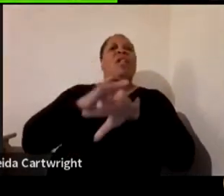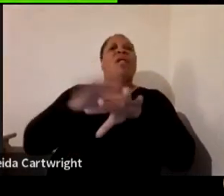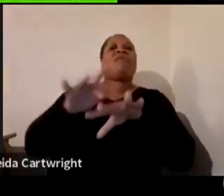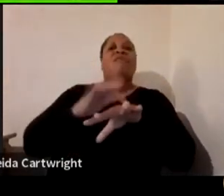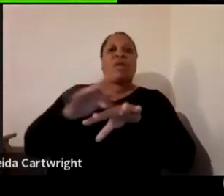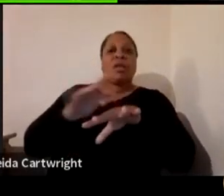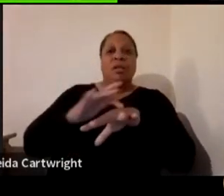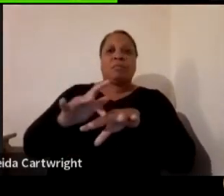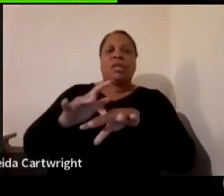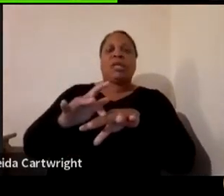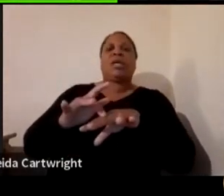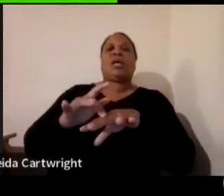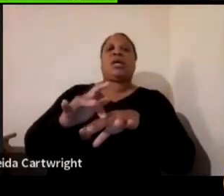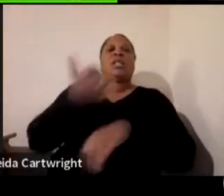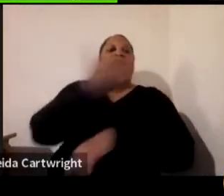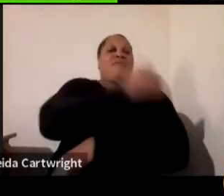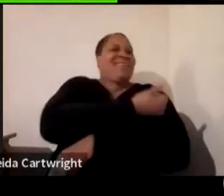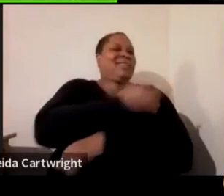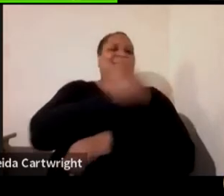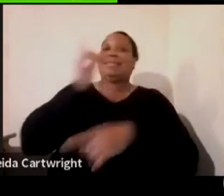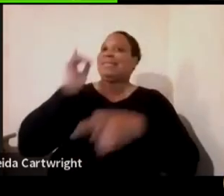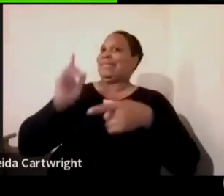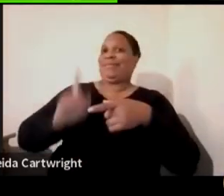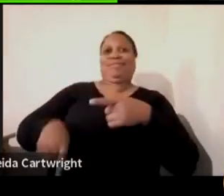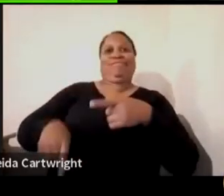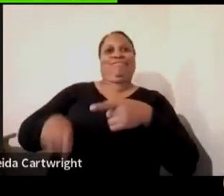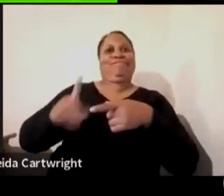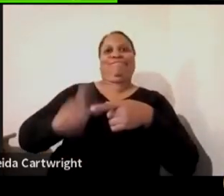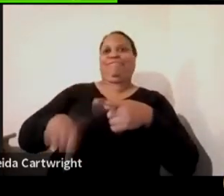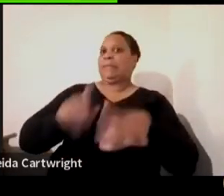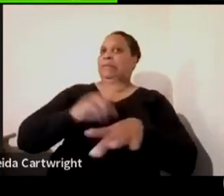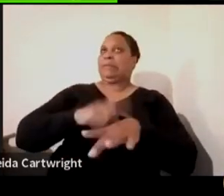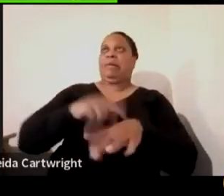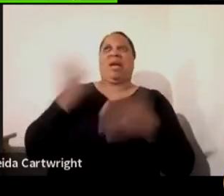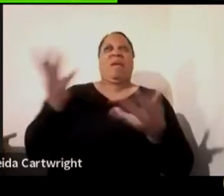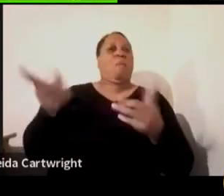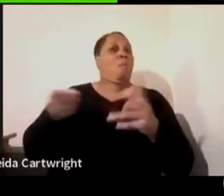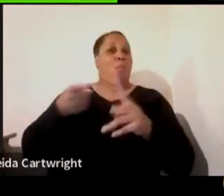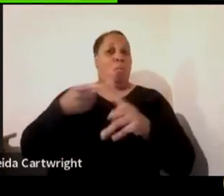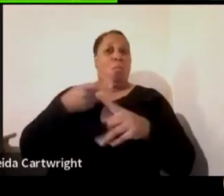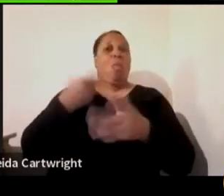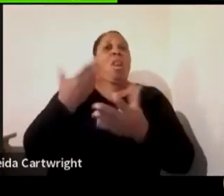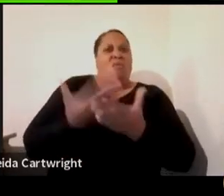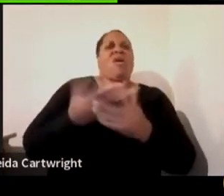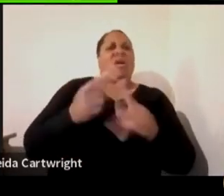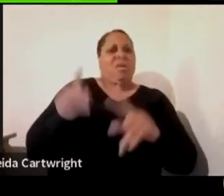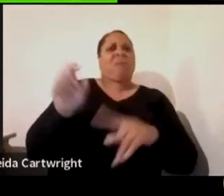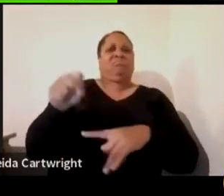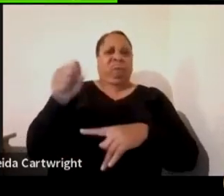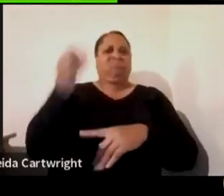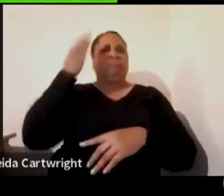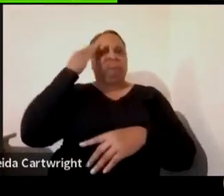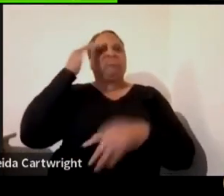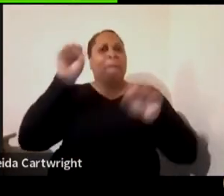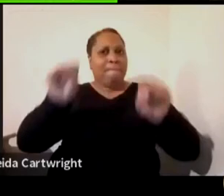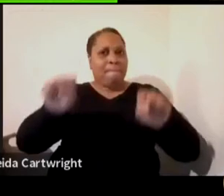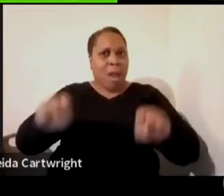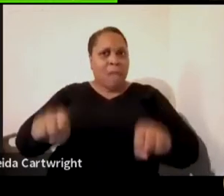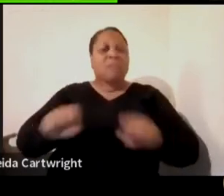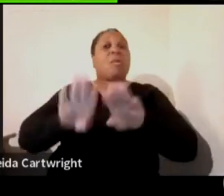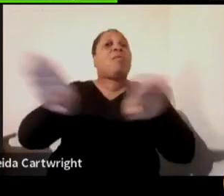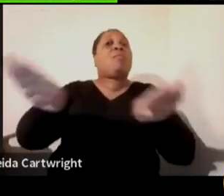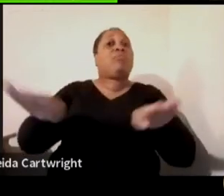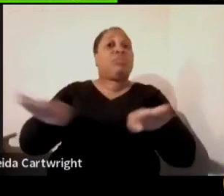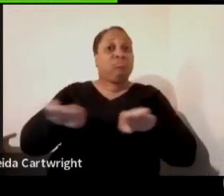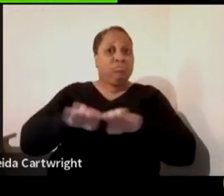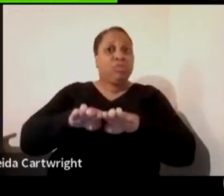AstraZeneca vaccine. However, I cannot give you the time that it would arrive, but we are aware that there's a possibility that Bermuda will have access